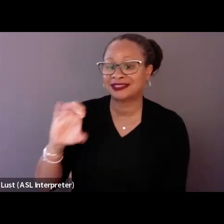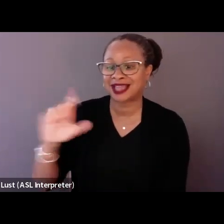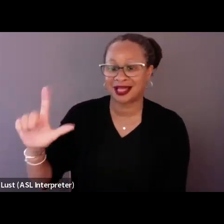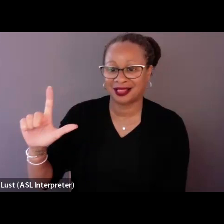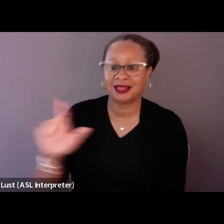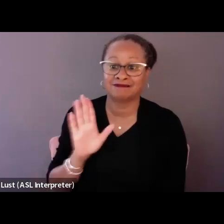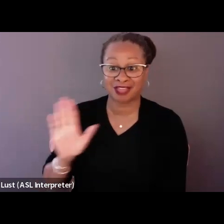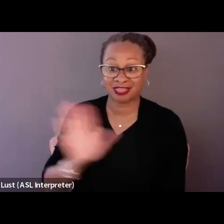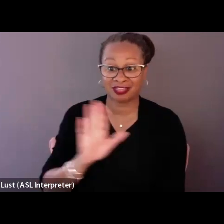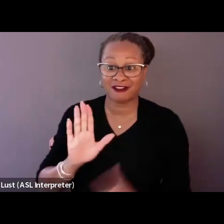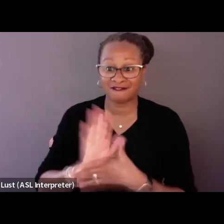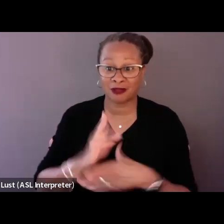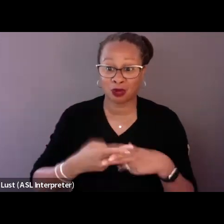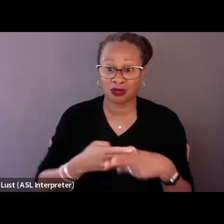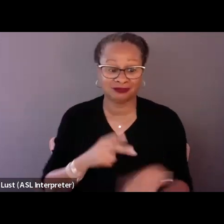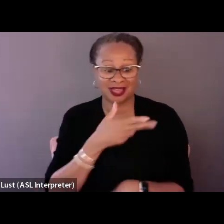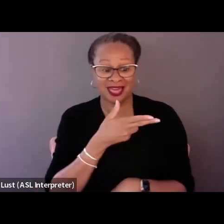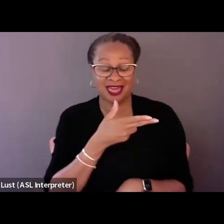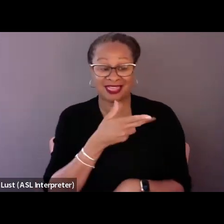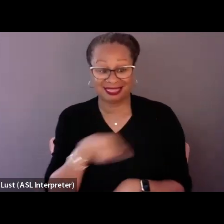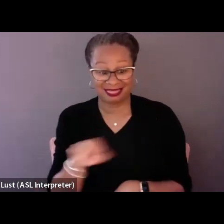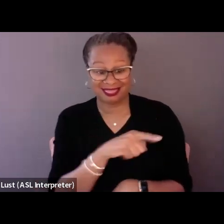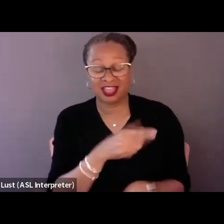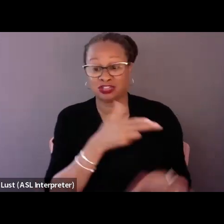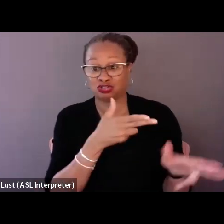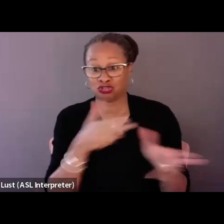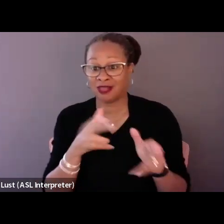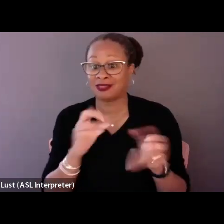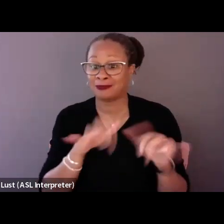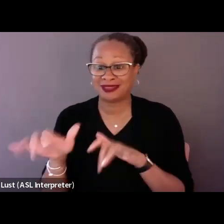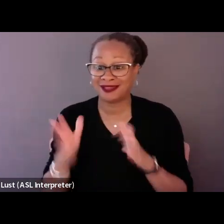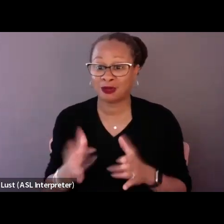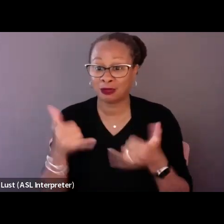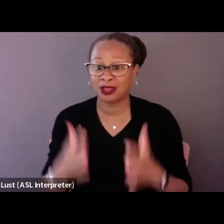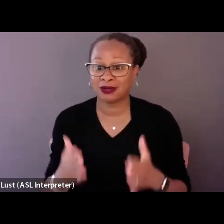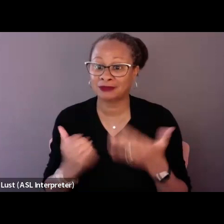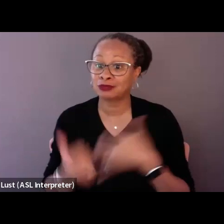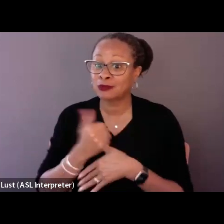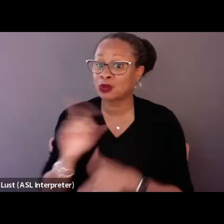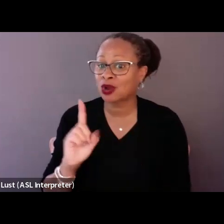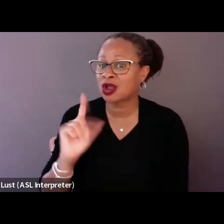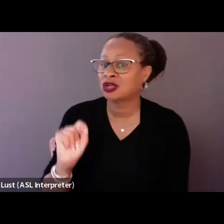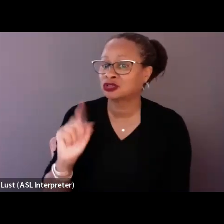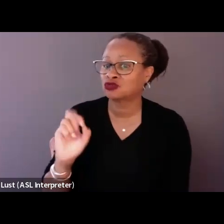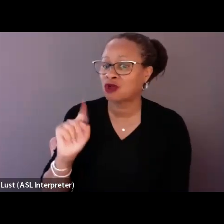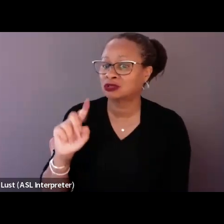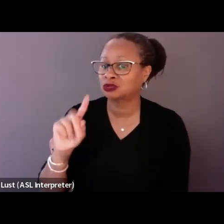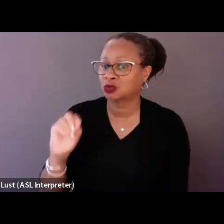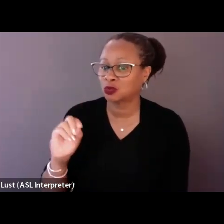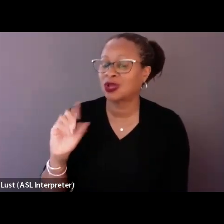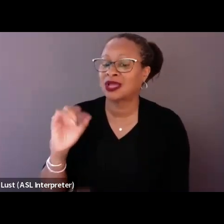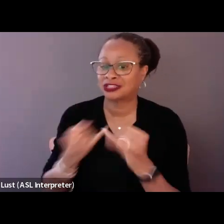whose film They Shot the Piano Player premiered at the Toronto International Film